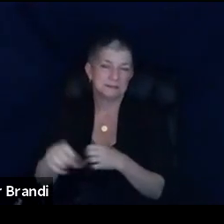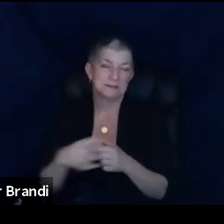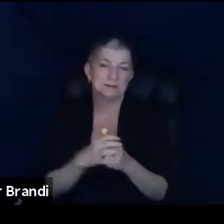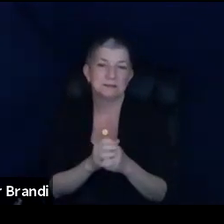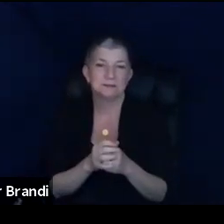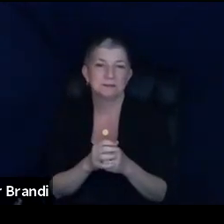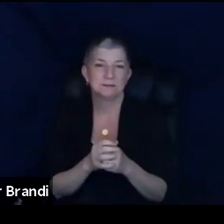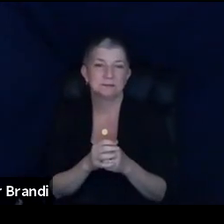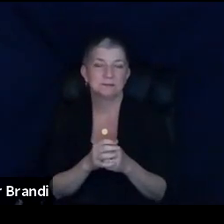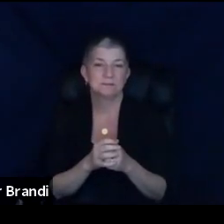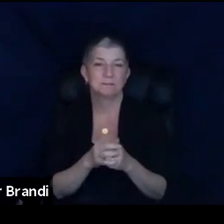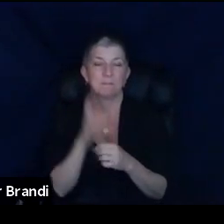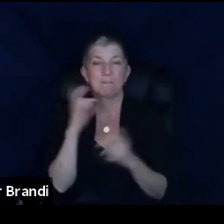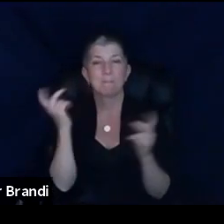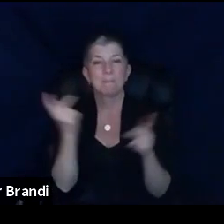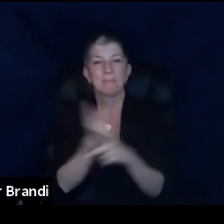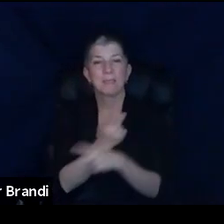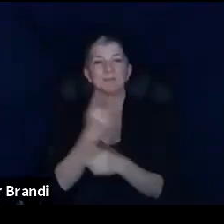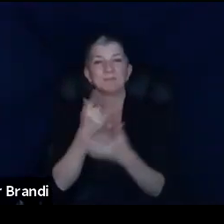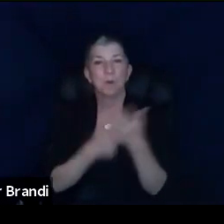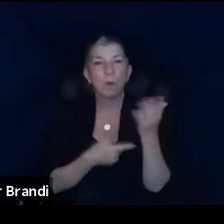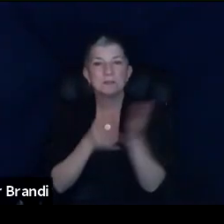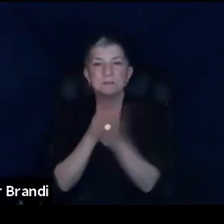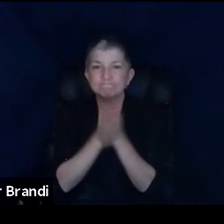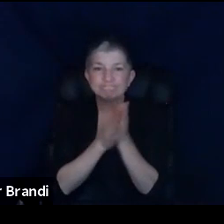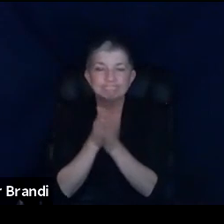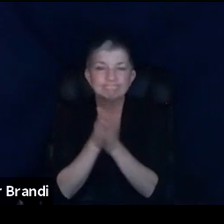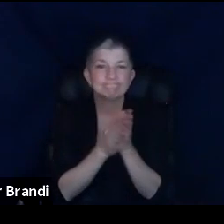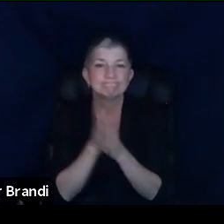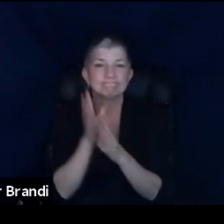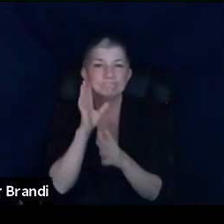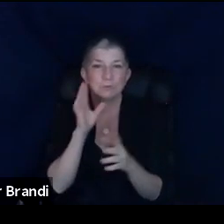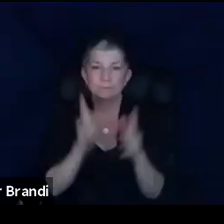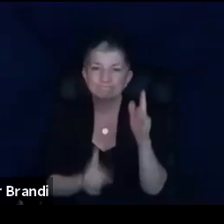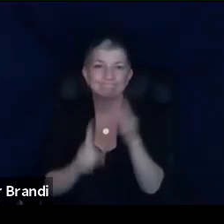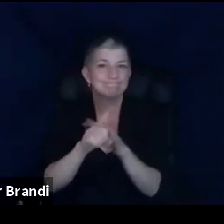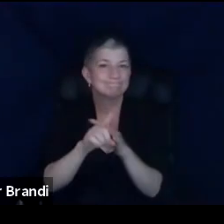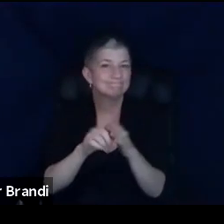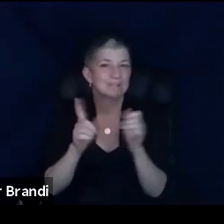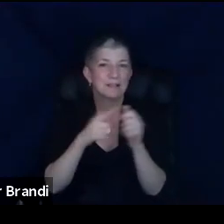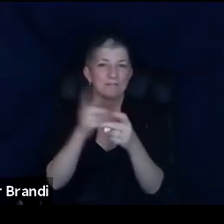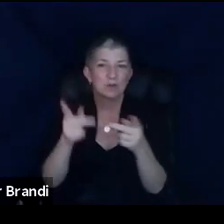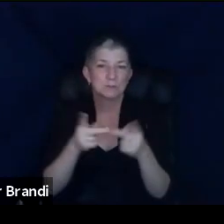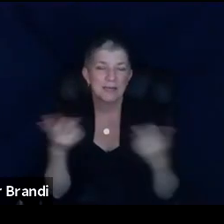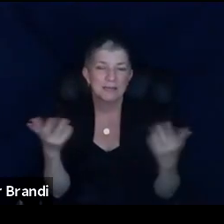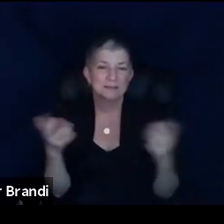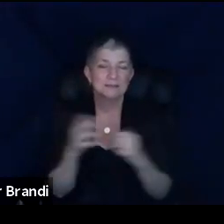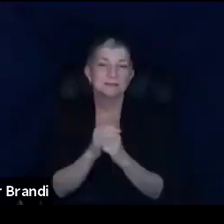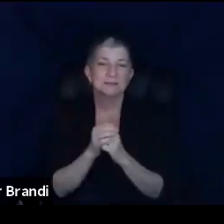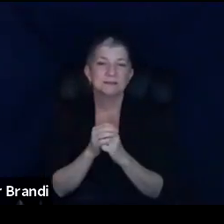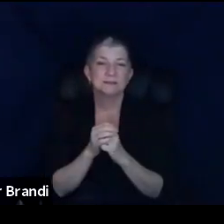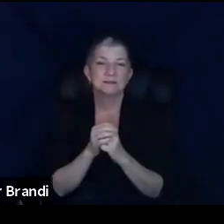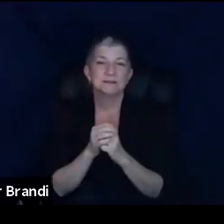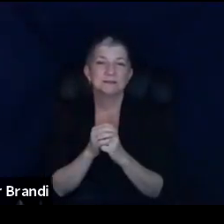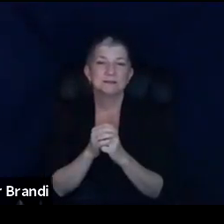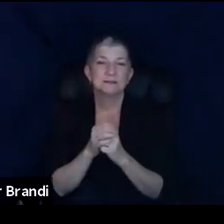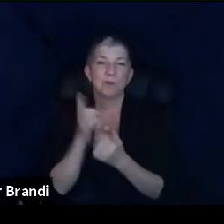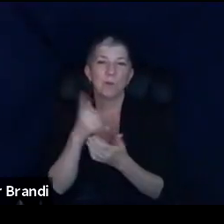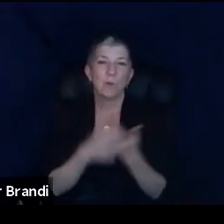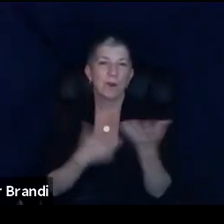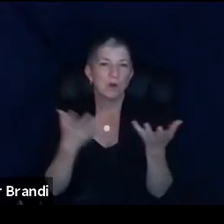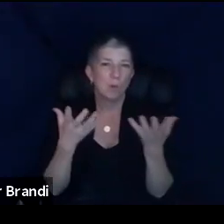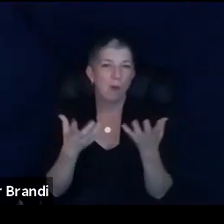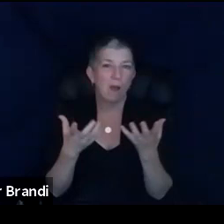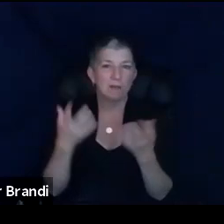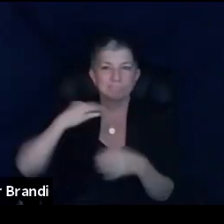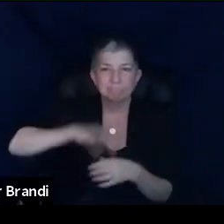And just figuring out what's motivating you to even be here in the first place, figuring out what you want out of this,